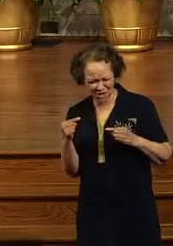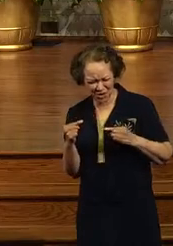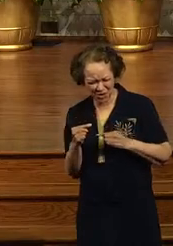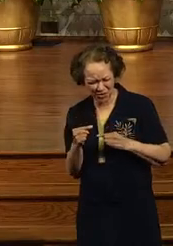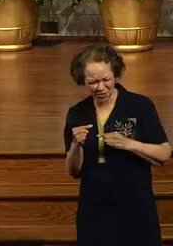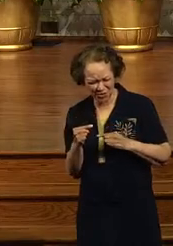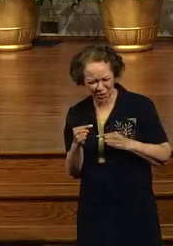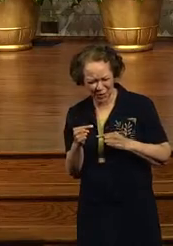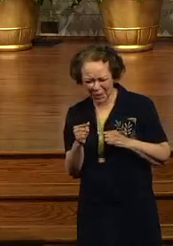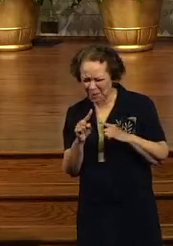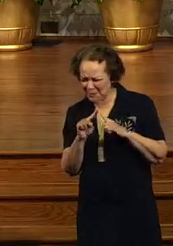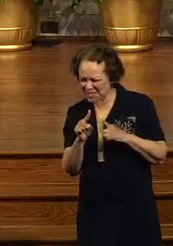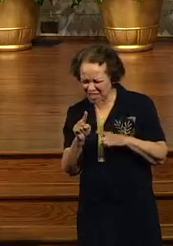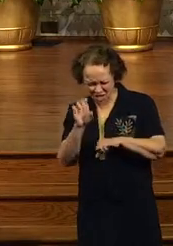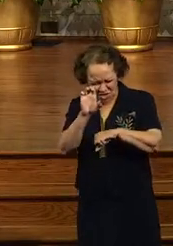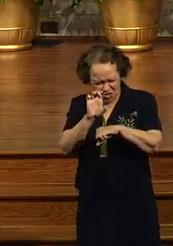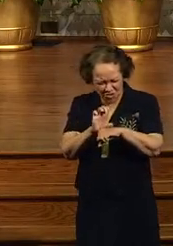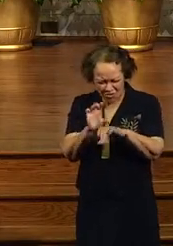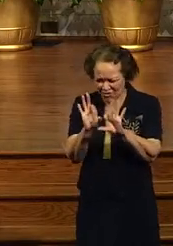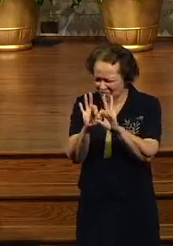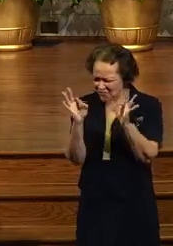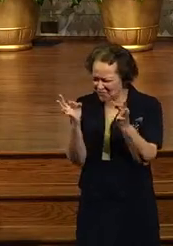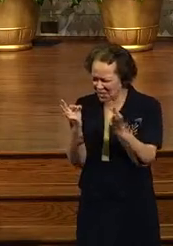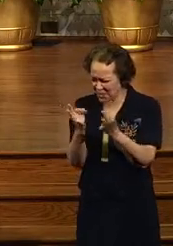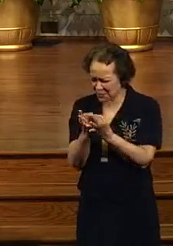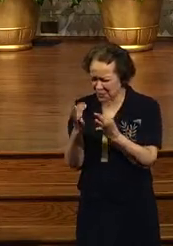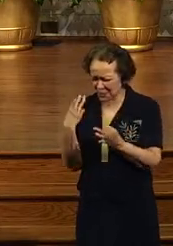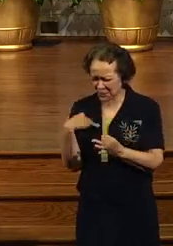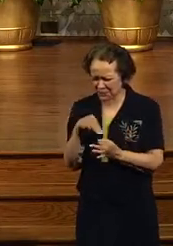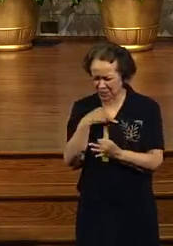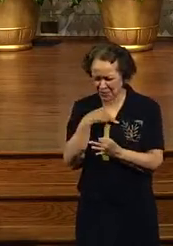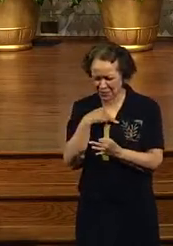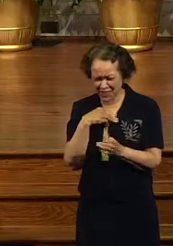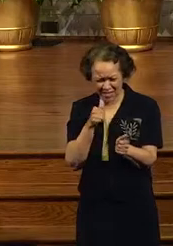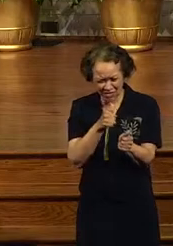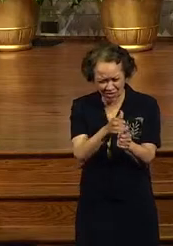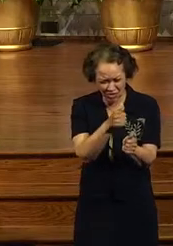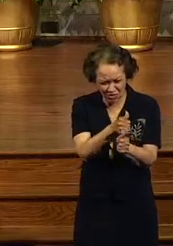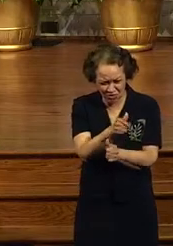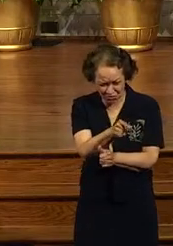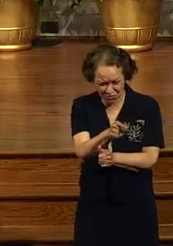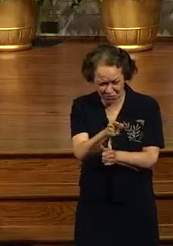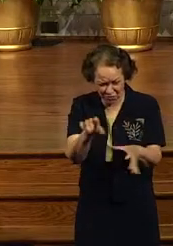like a church family member that has accused you of doing something.